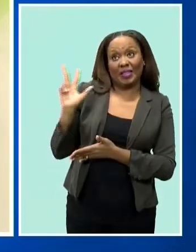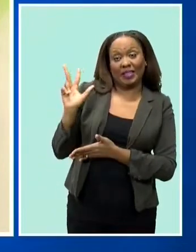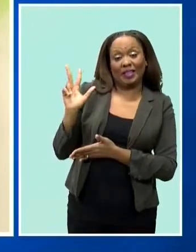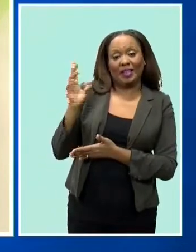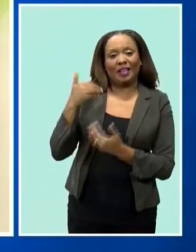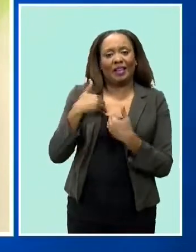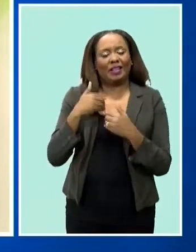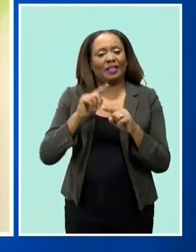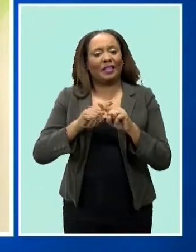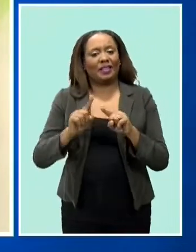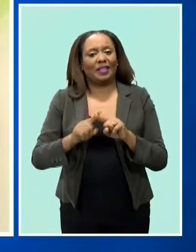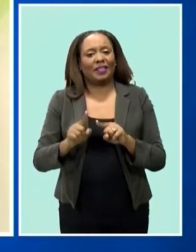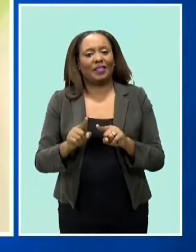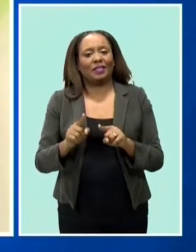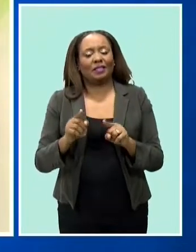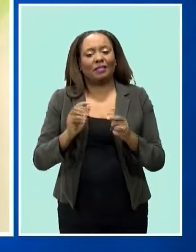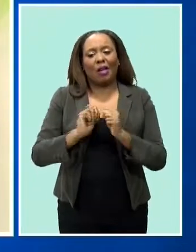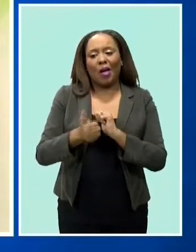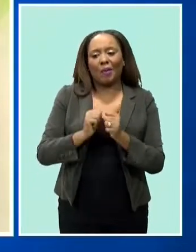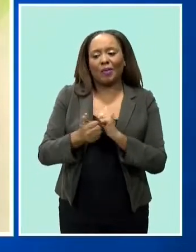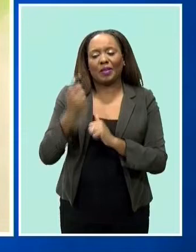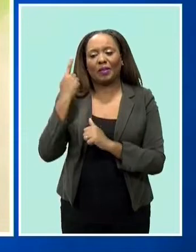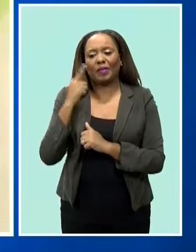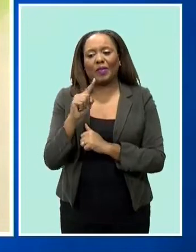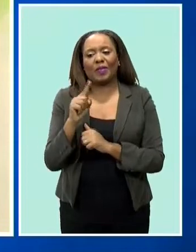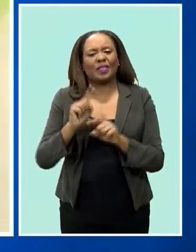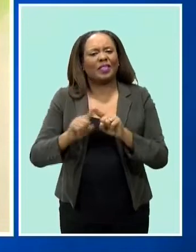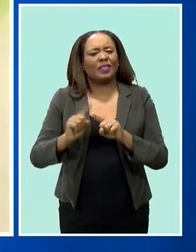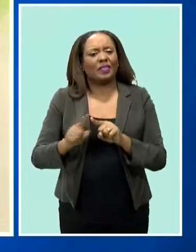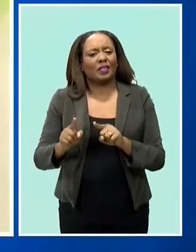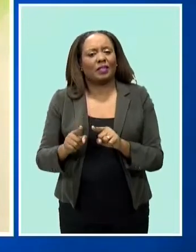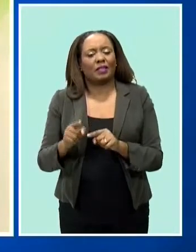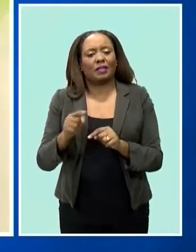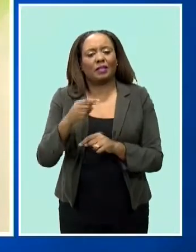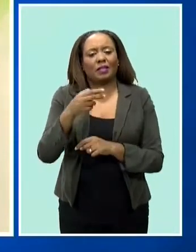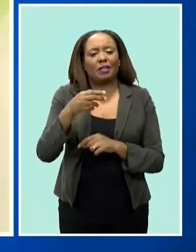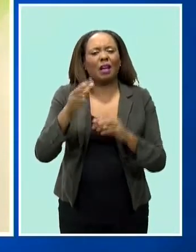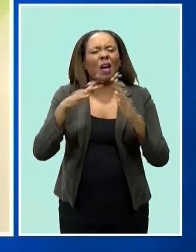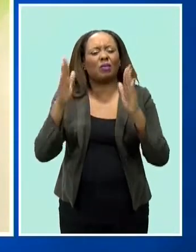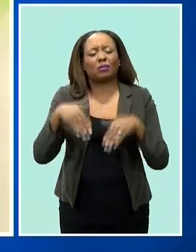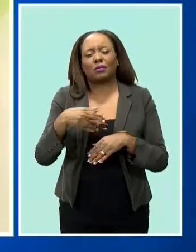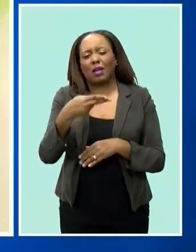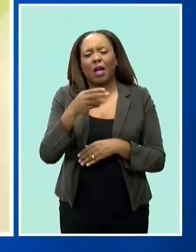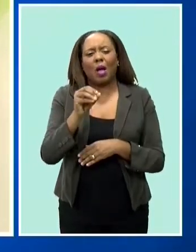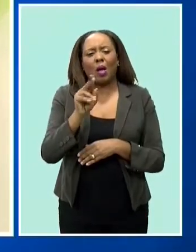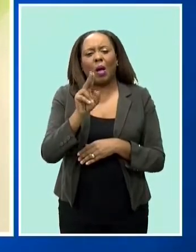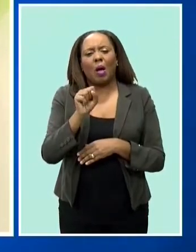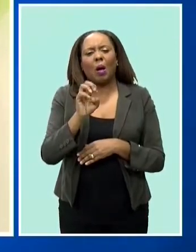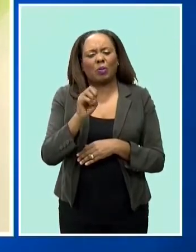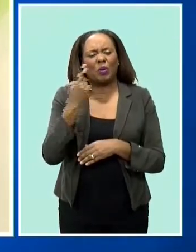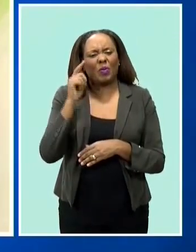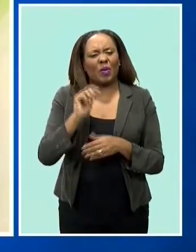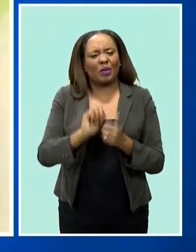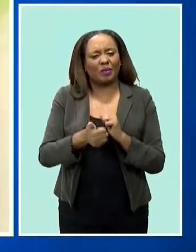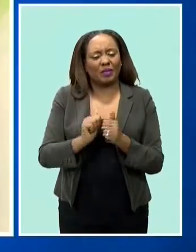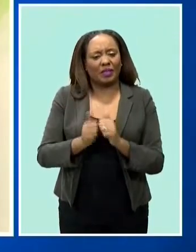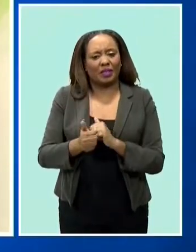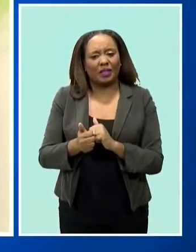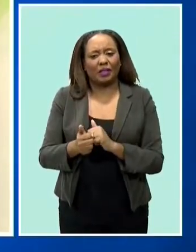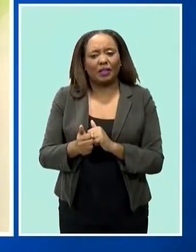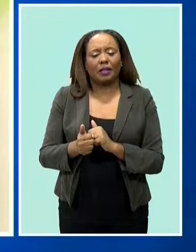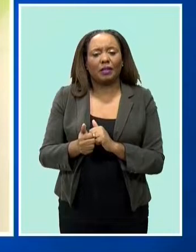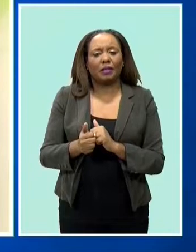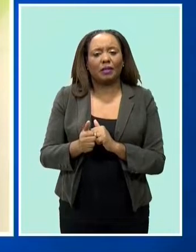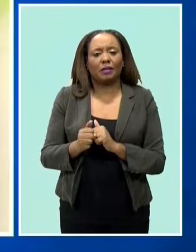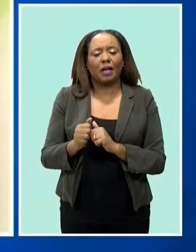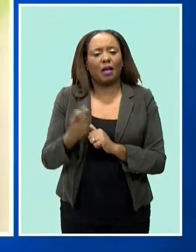inter-house competition. For me, in the inter-house competition, it was really just about going on and continue, you know, performing, doing what